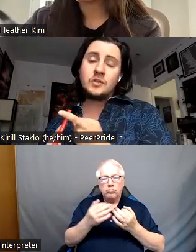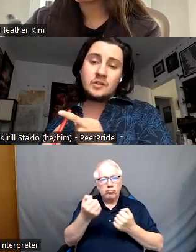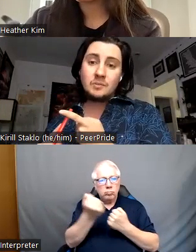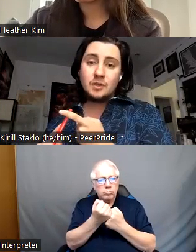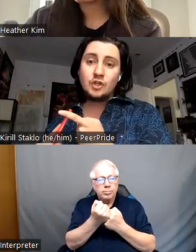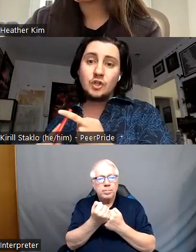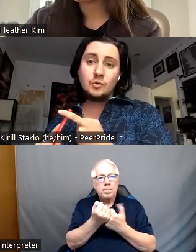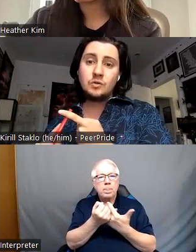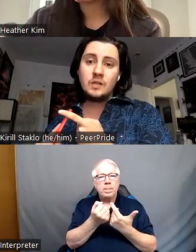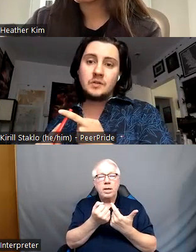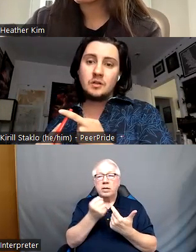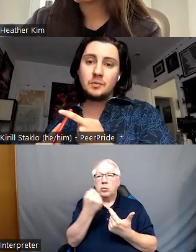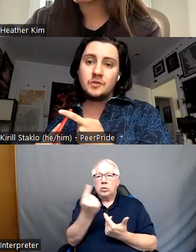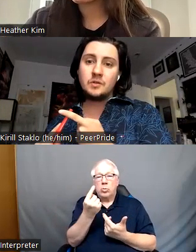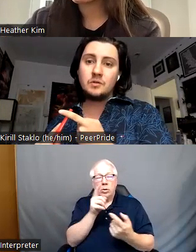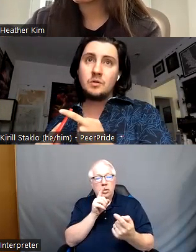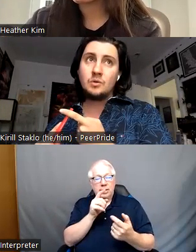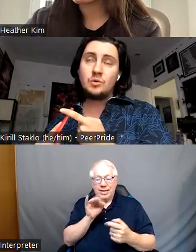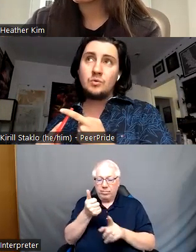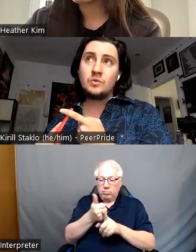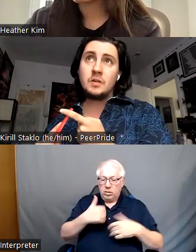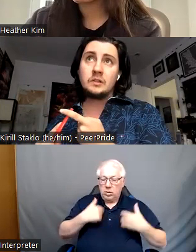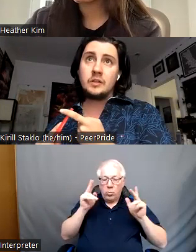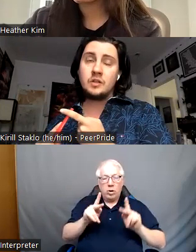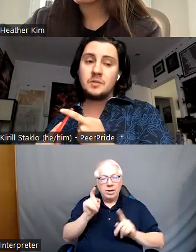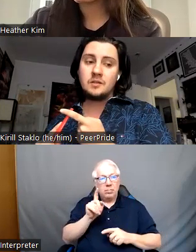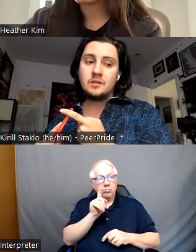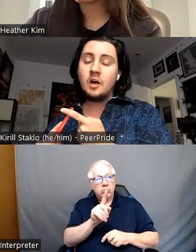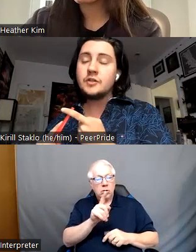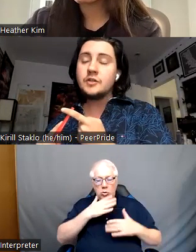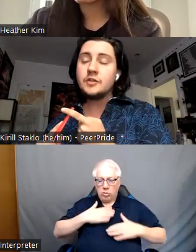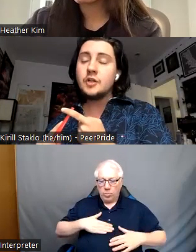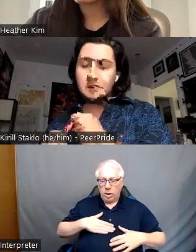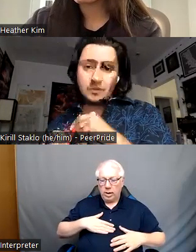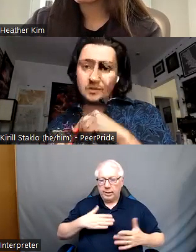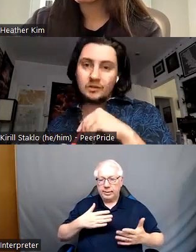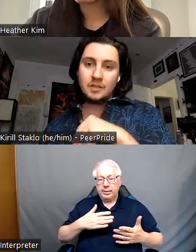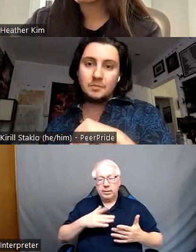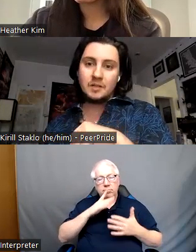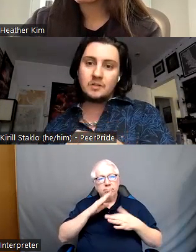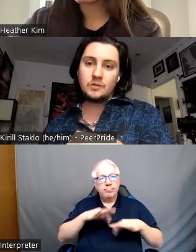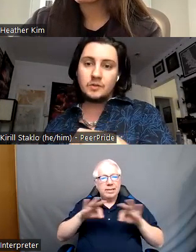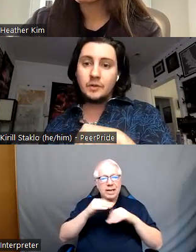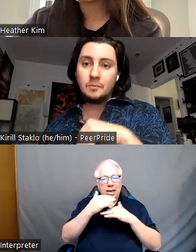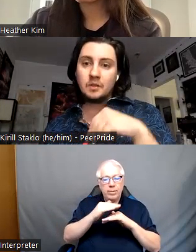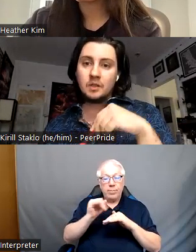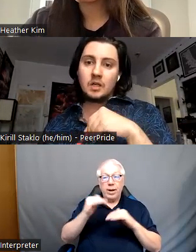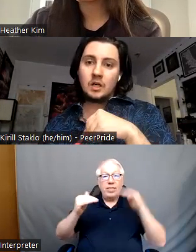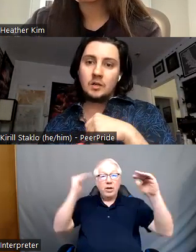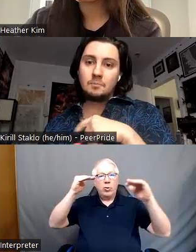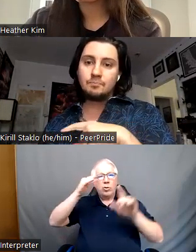either just as somebody to go to as a young person whose bodily autonomy is significantly limited by the adults around them.